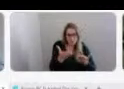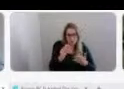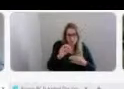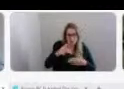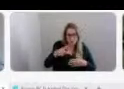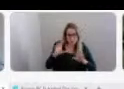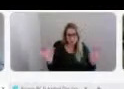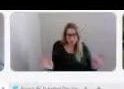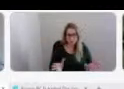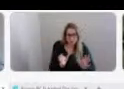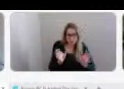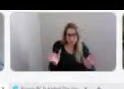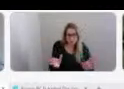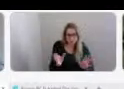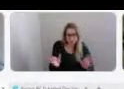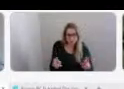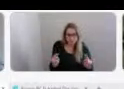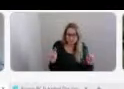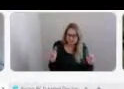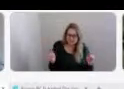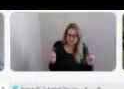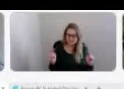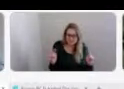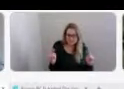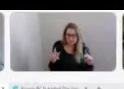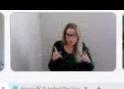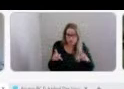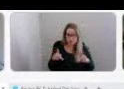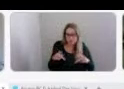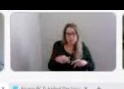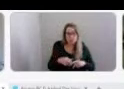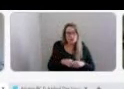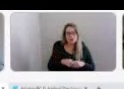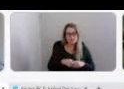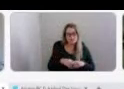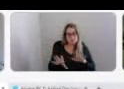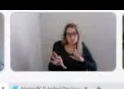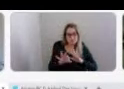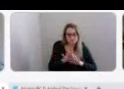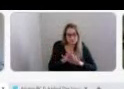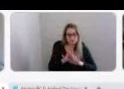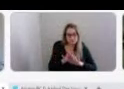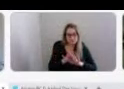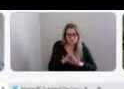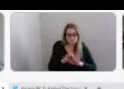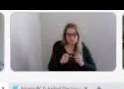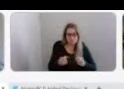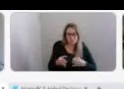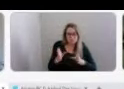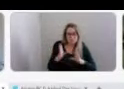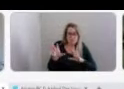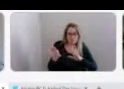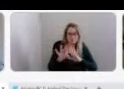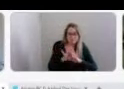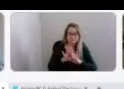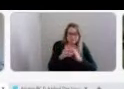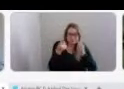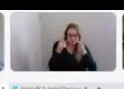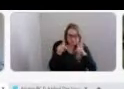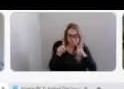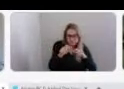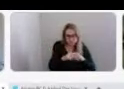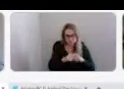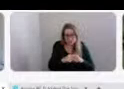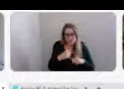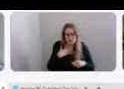encourage moderate candidates to run for office and would permit elected officials to compromise i ask you to